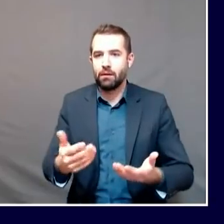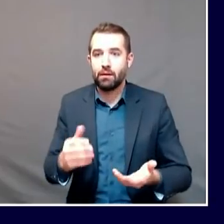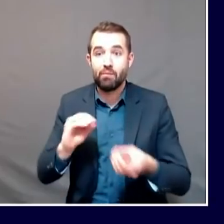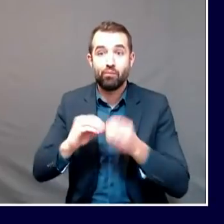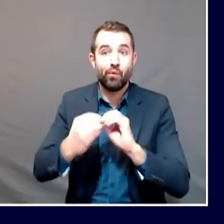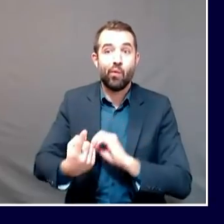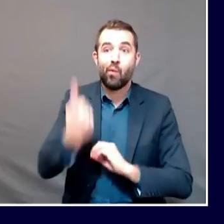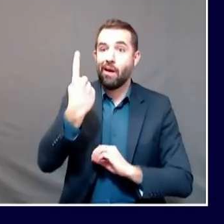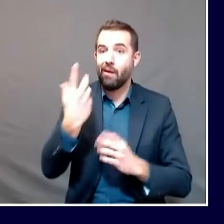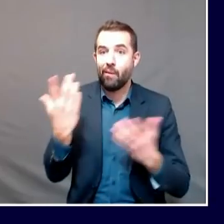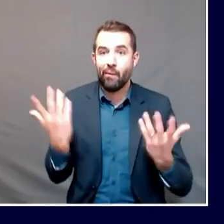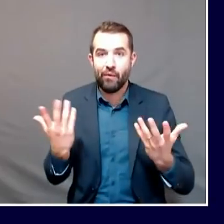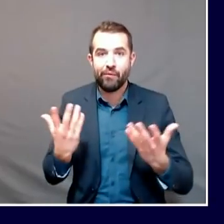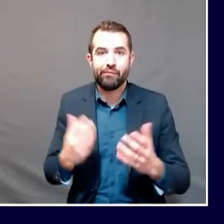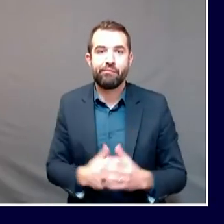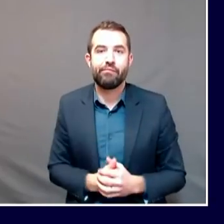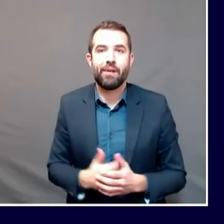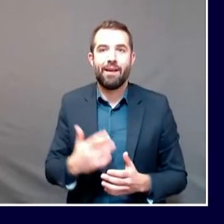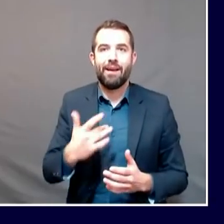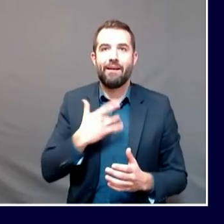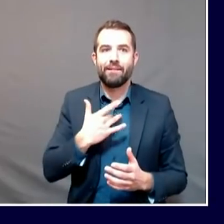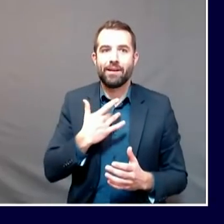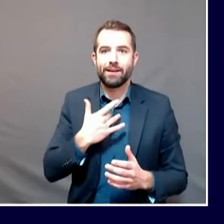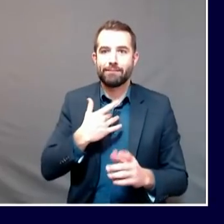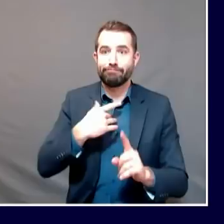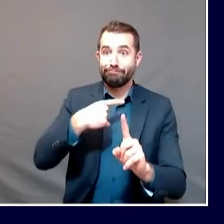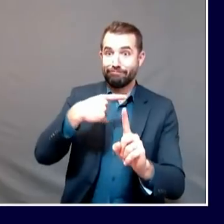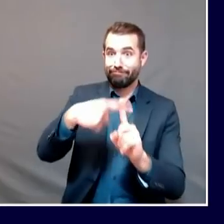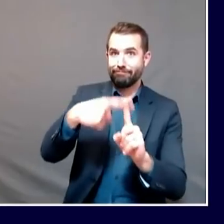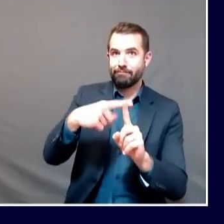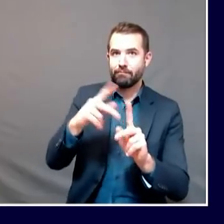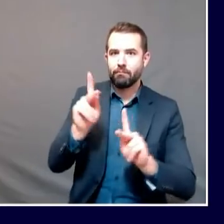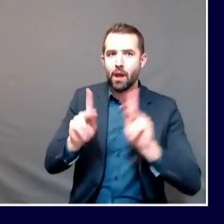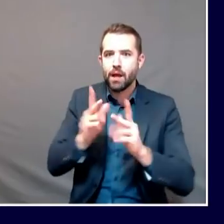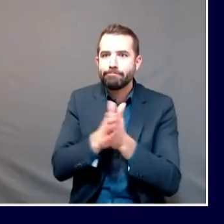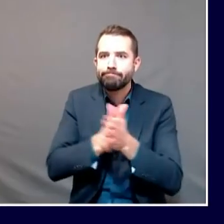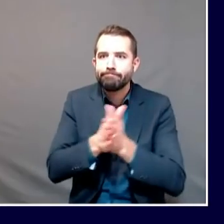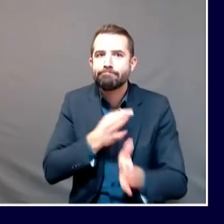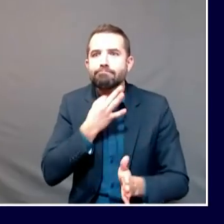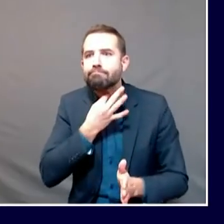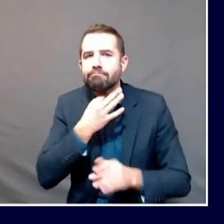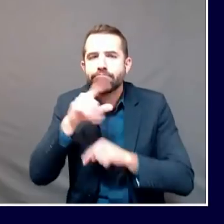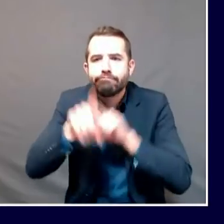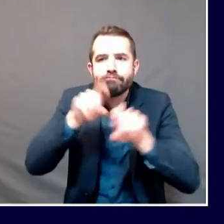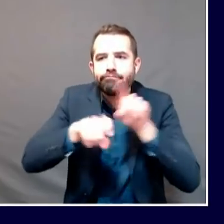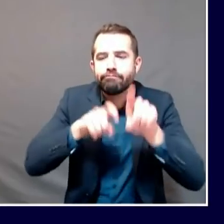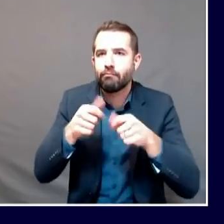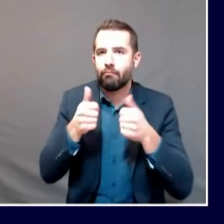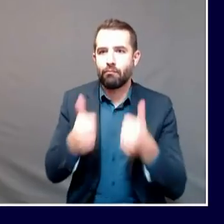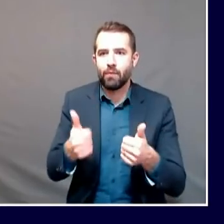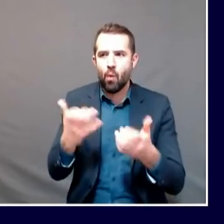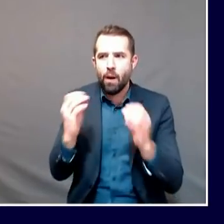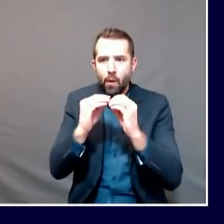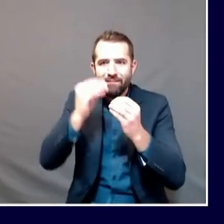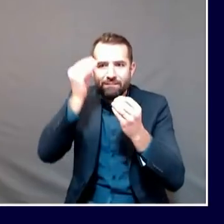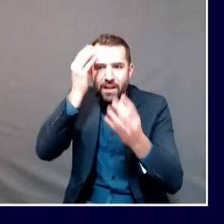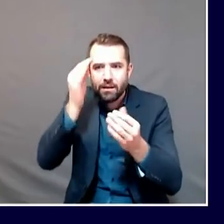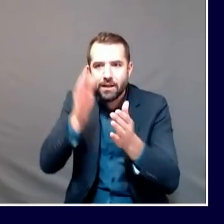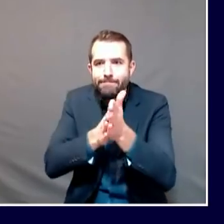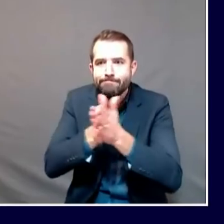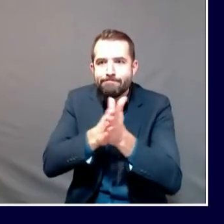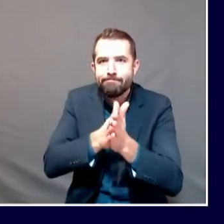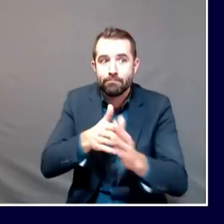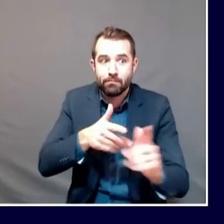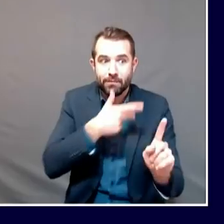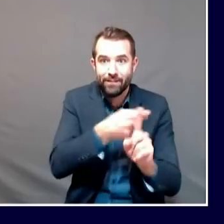seeking more information about the vaccine, as well as when they can get vaccinated. Right now, unless you are